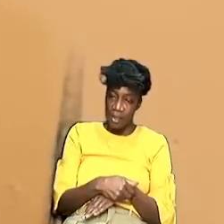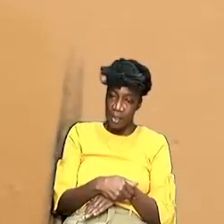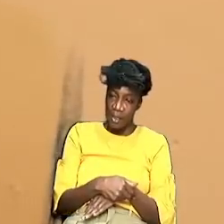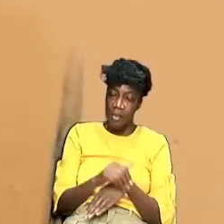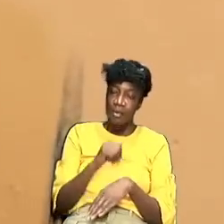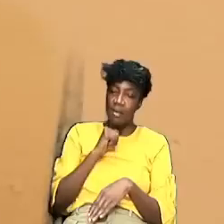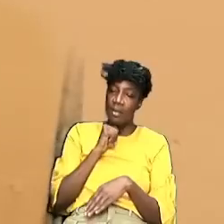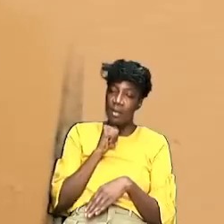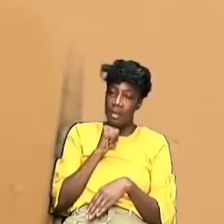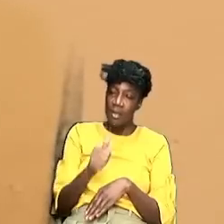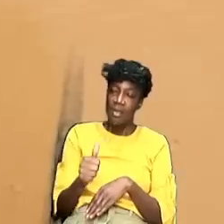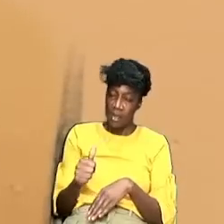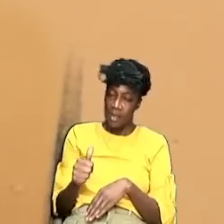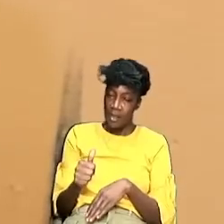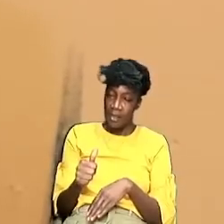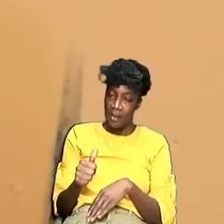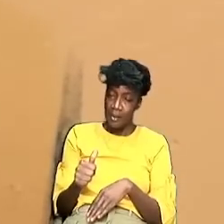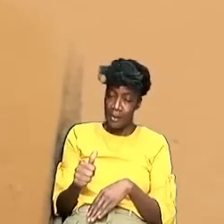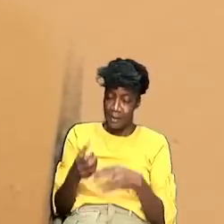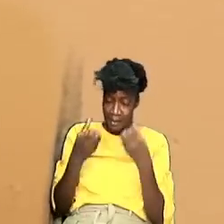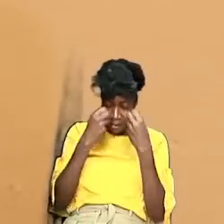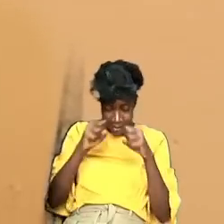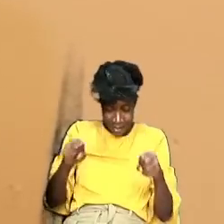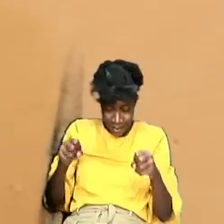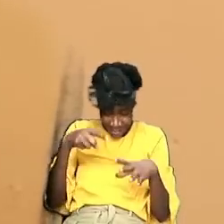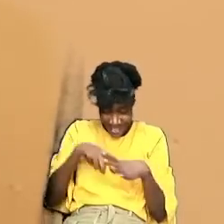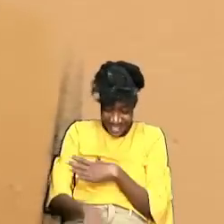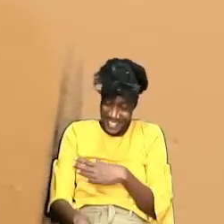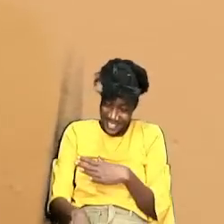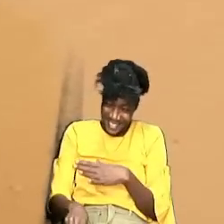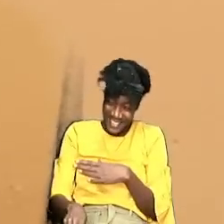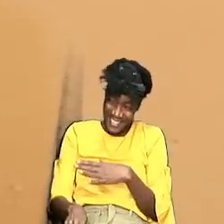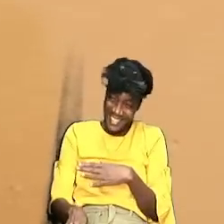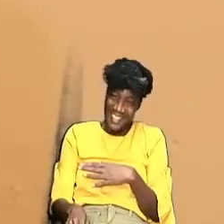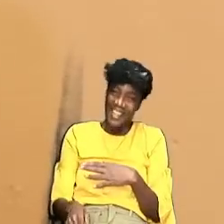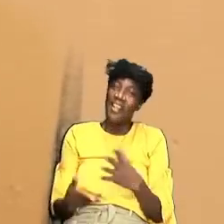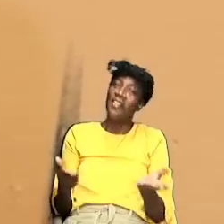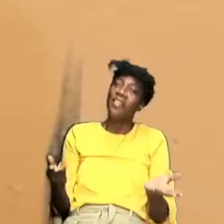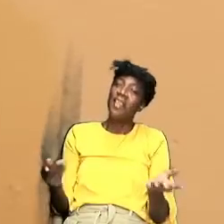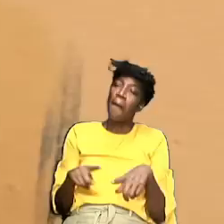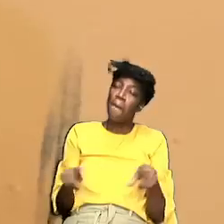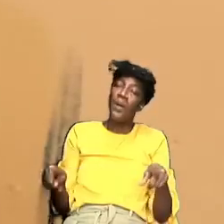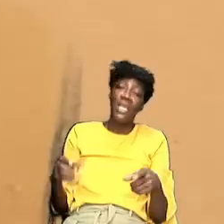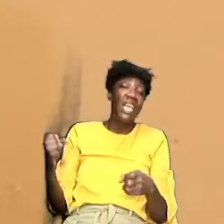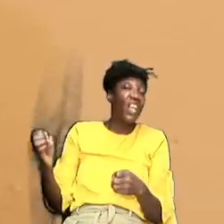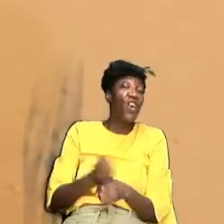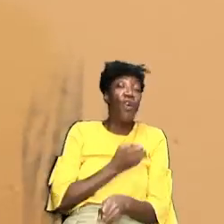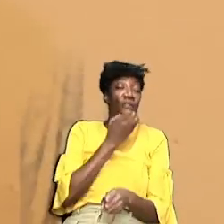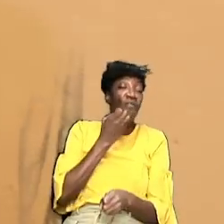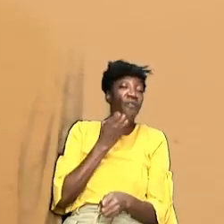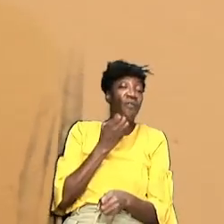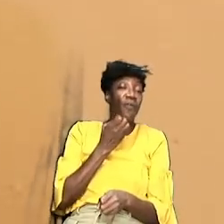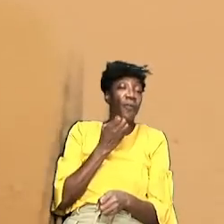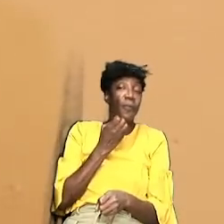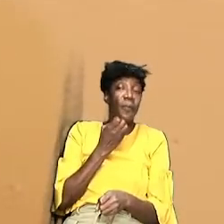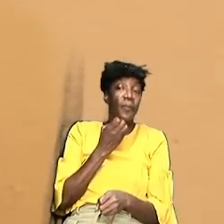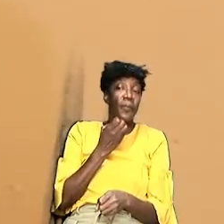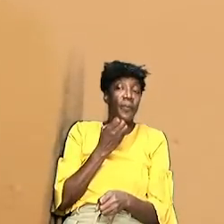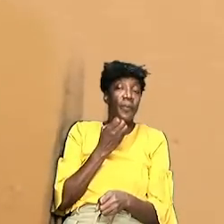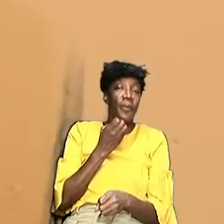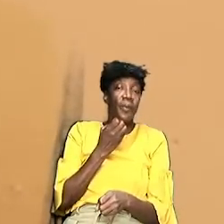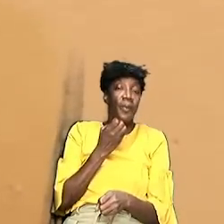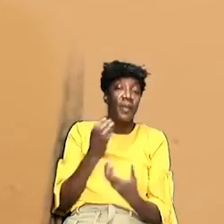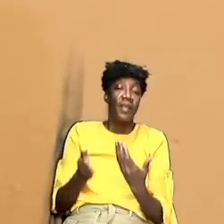not rocket science, is not no deep exegesis or anything like that, but it's enough, and it's very simple